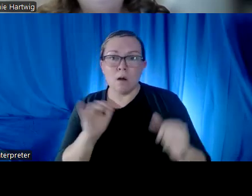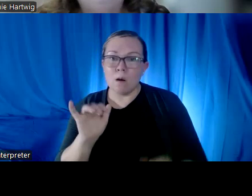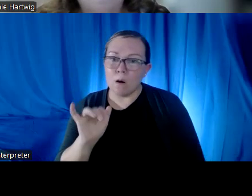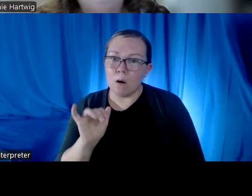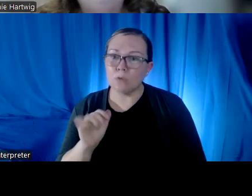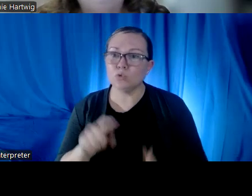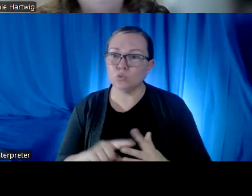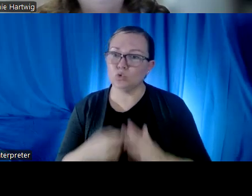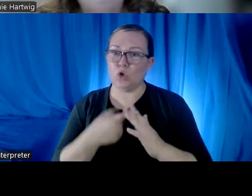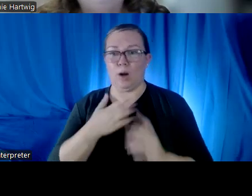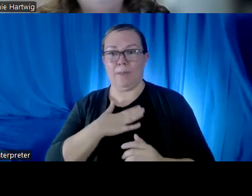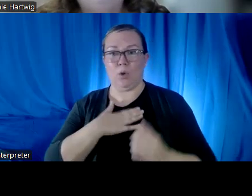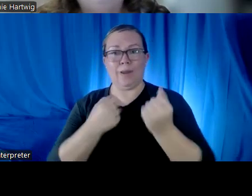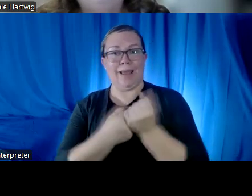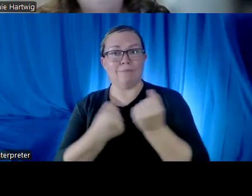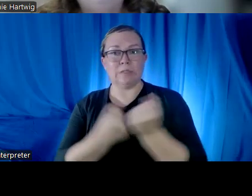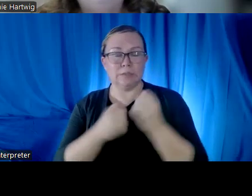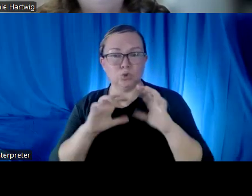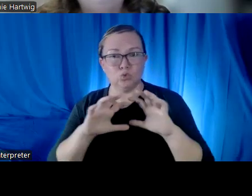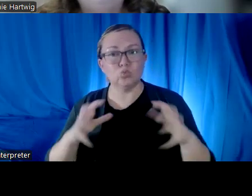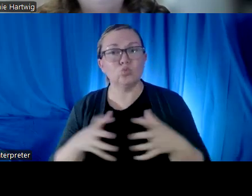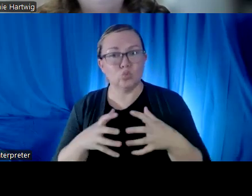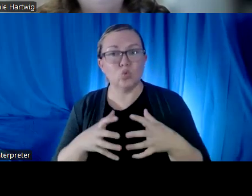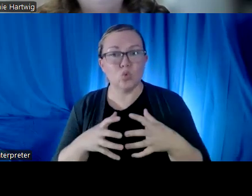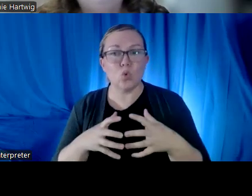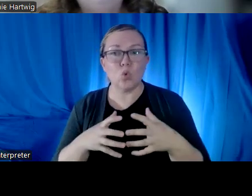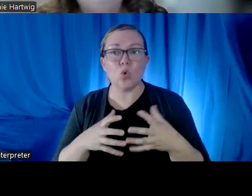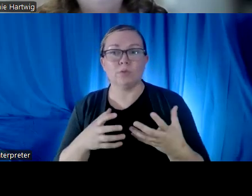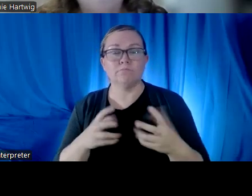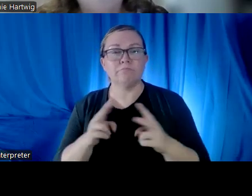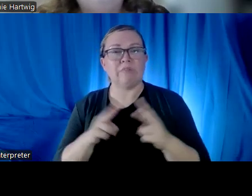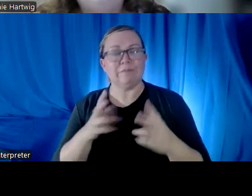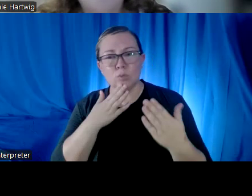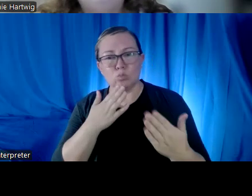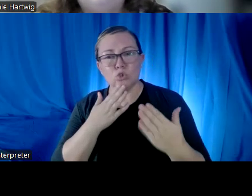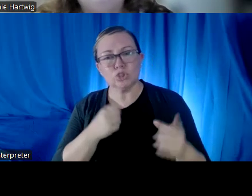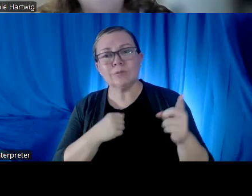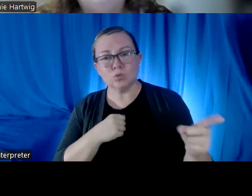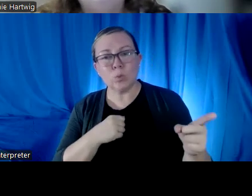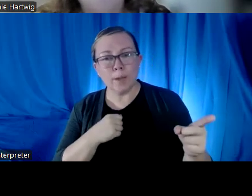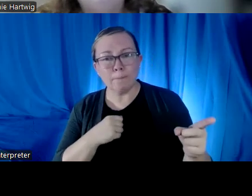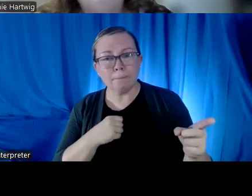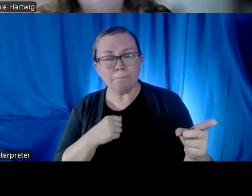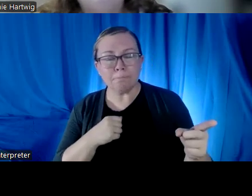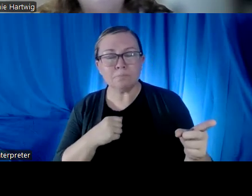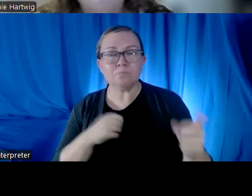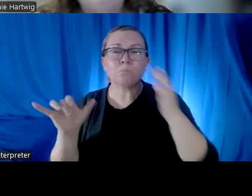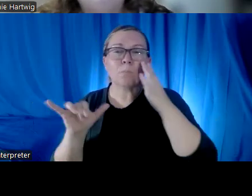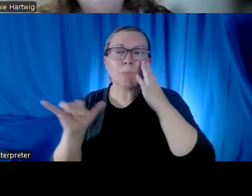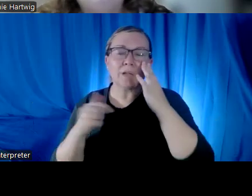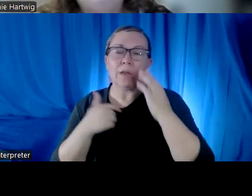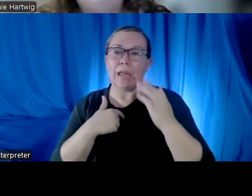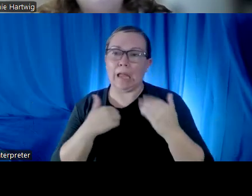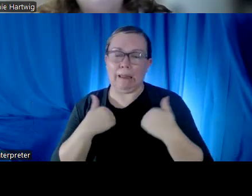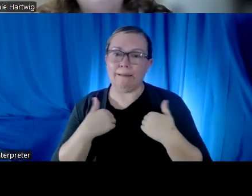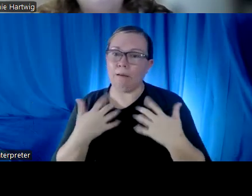my own advocacy group, and I'm very appreciative of him. And I also had a lot of help